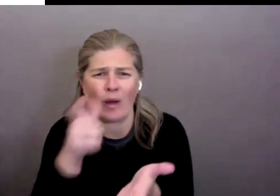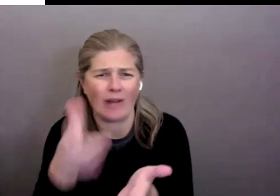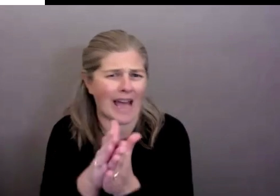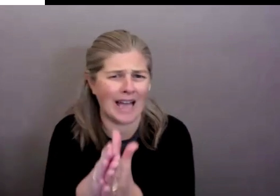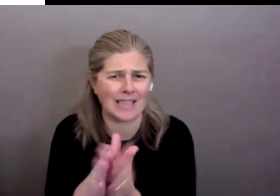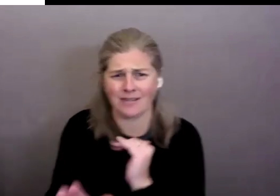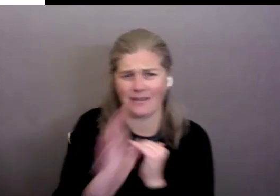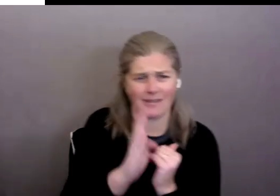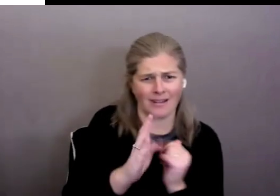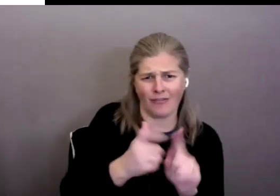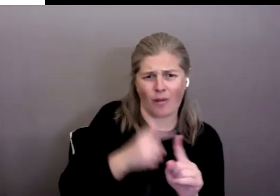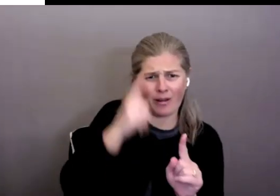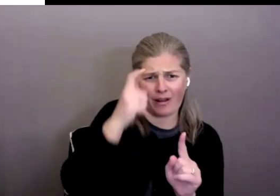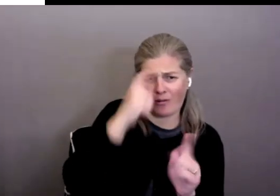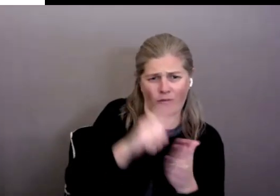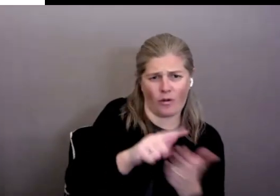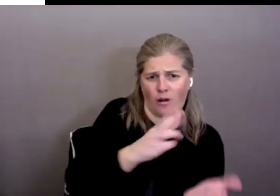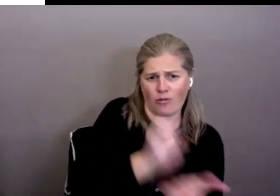state.